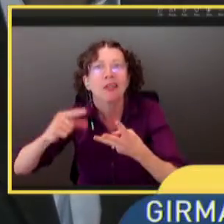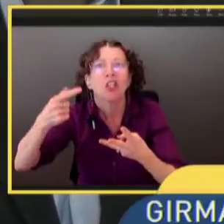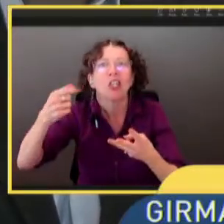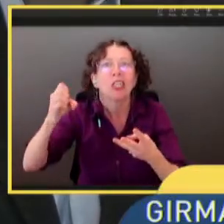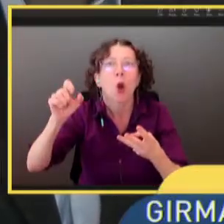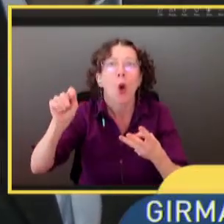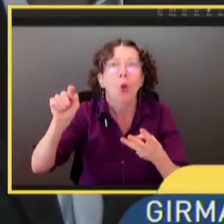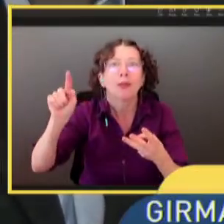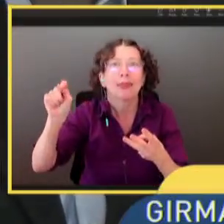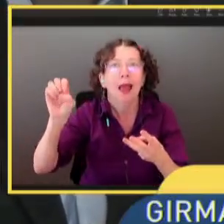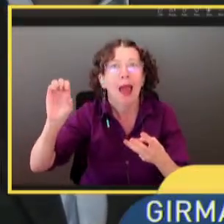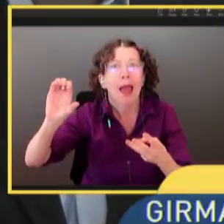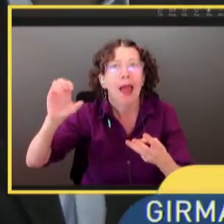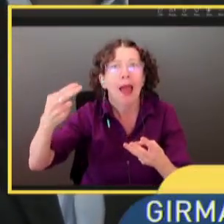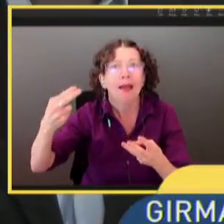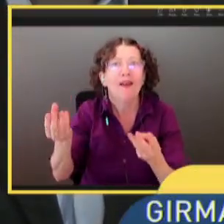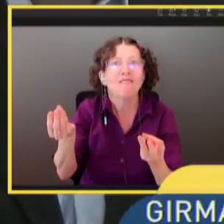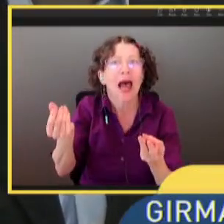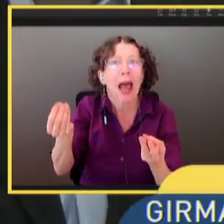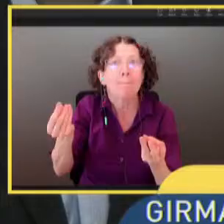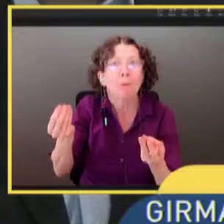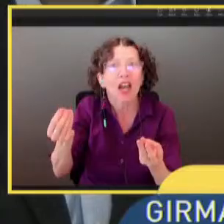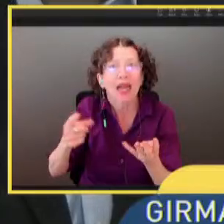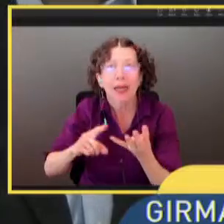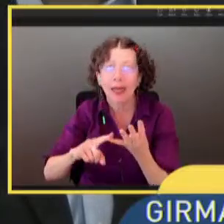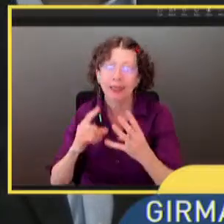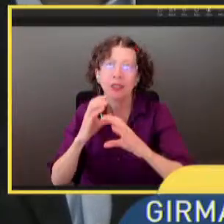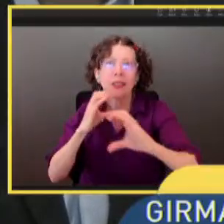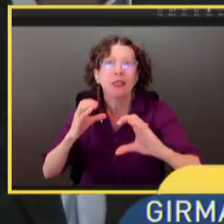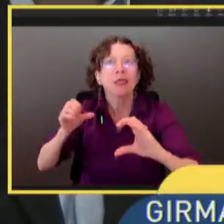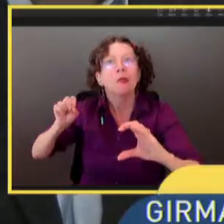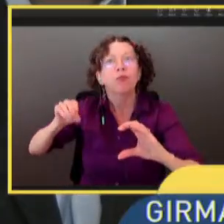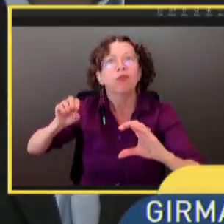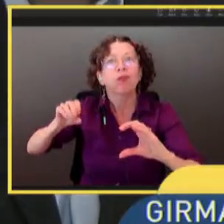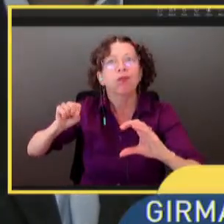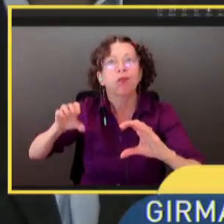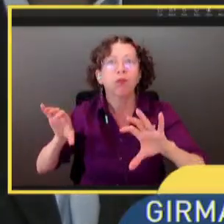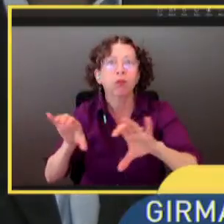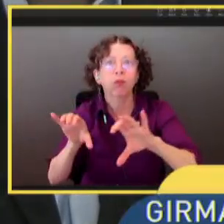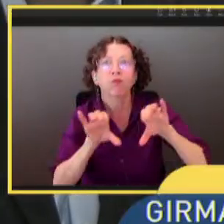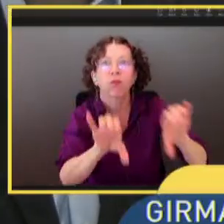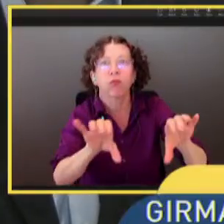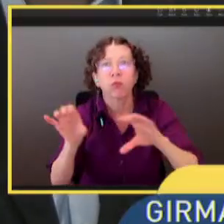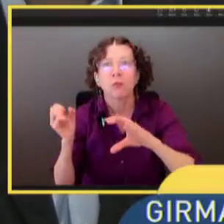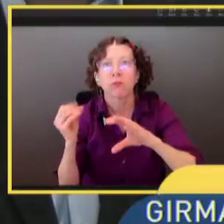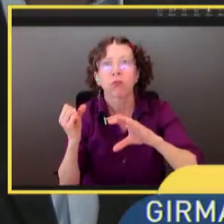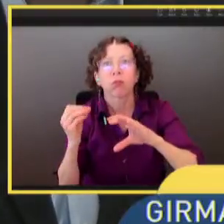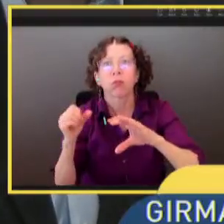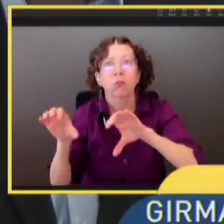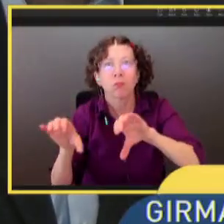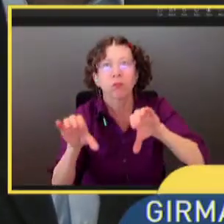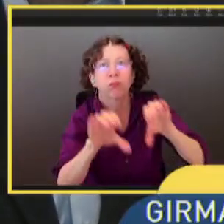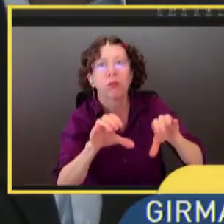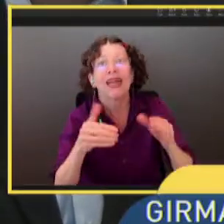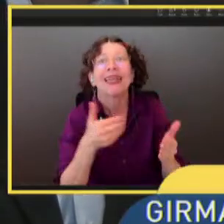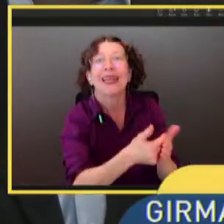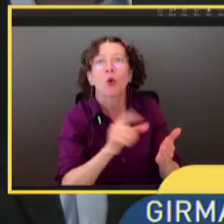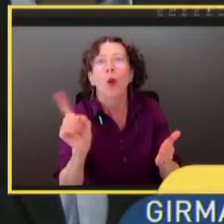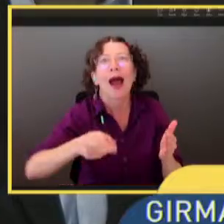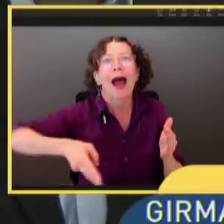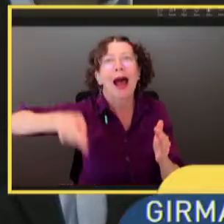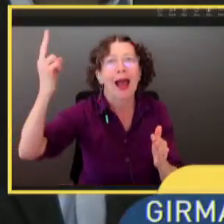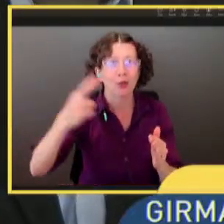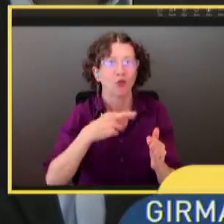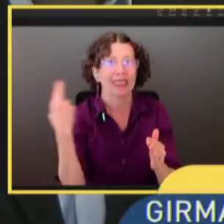response capabilities. Finally, the state will be providing significant quantities of sand, rock, super sacks, geotech